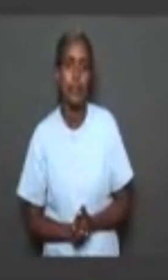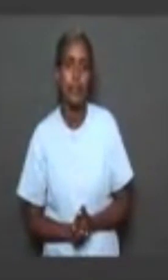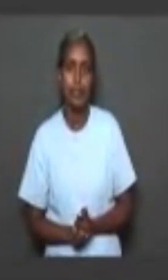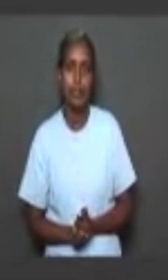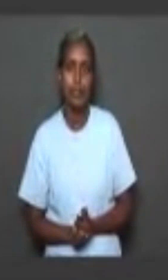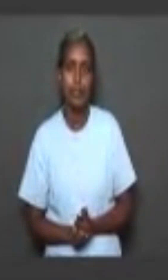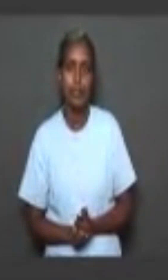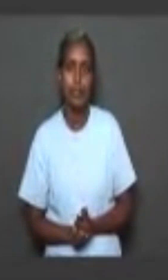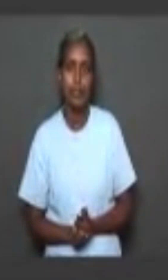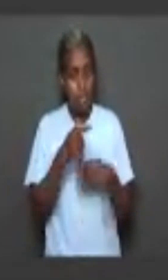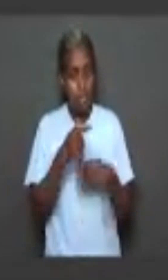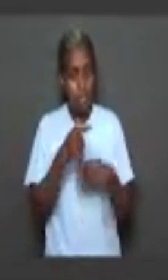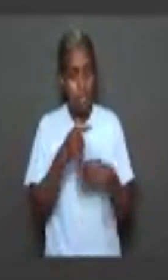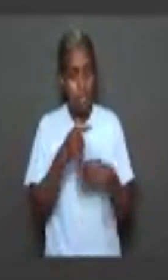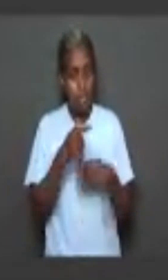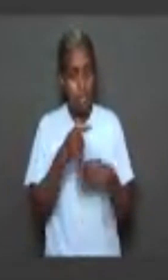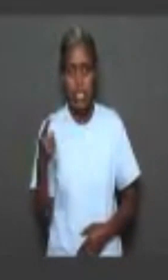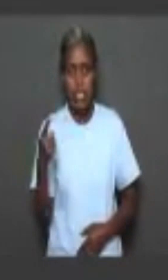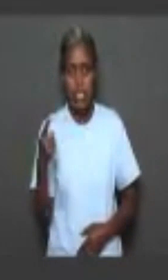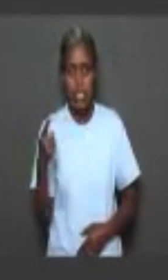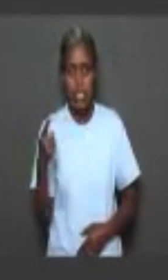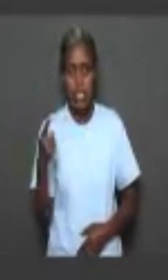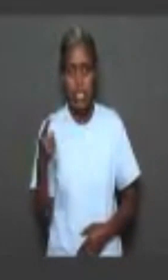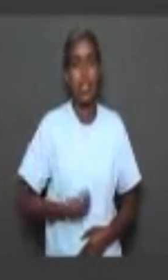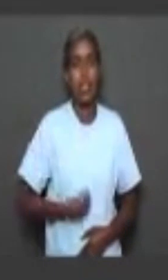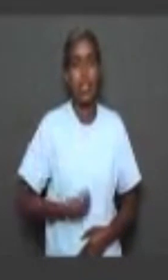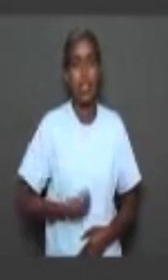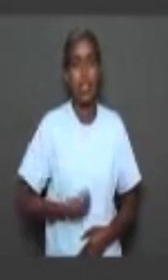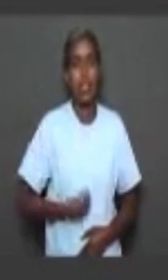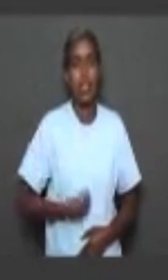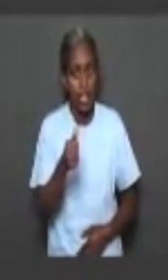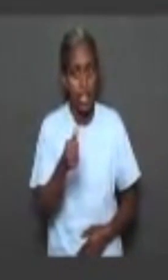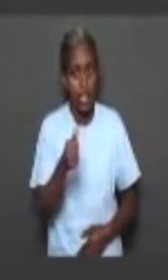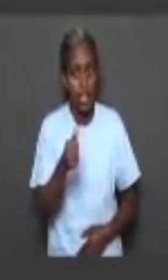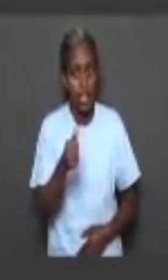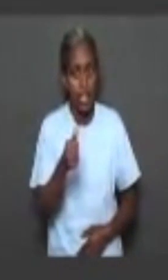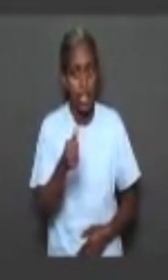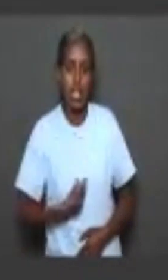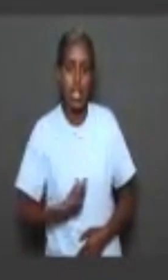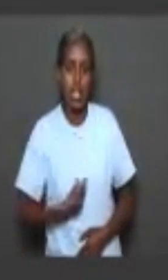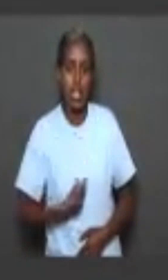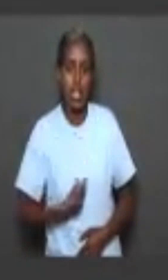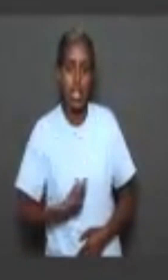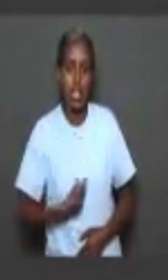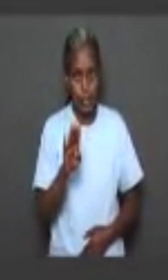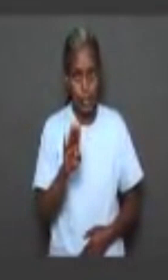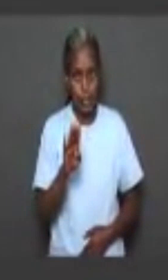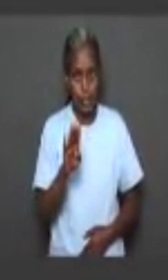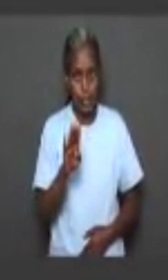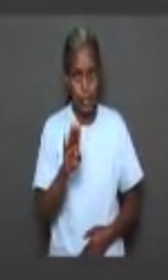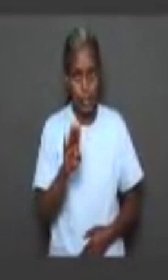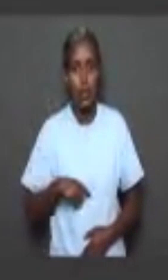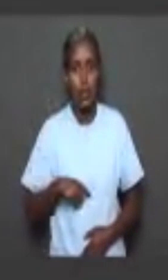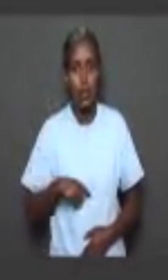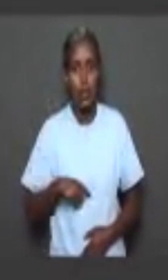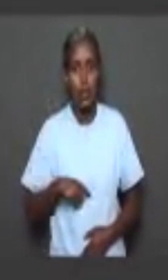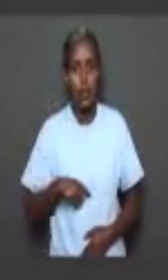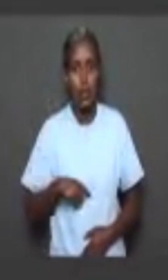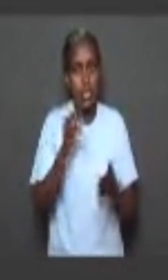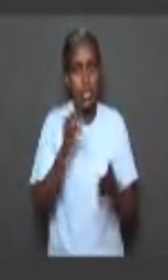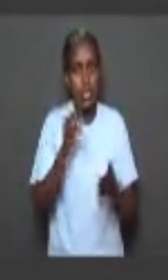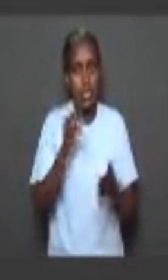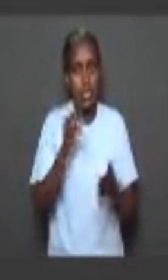Since each element of A is an element of B, we say that A